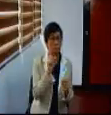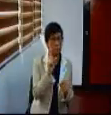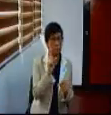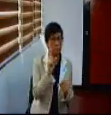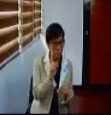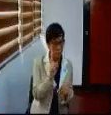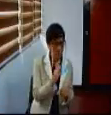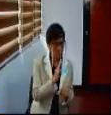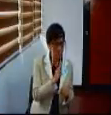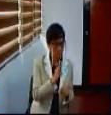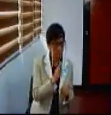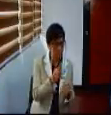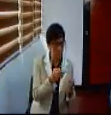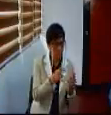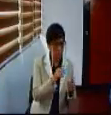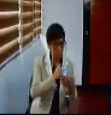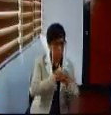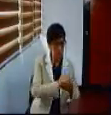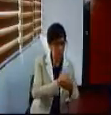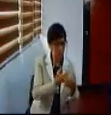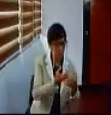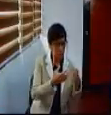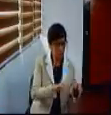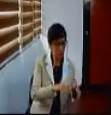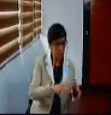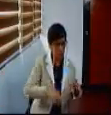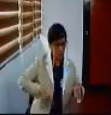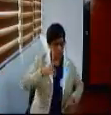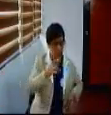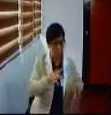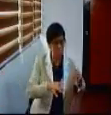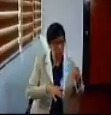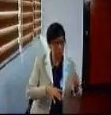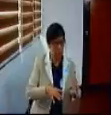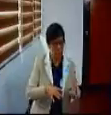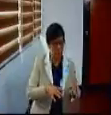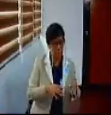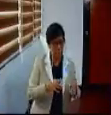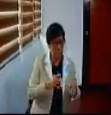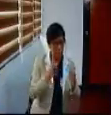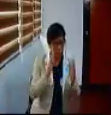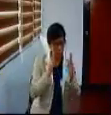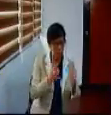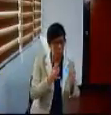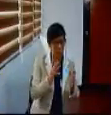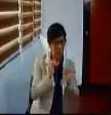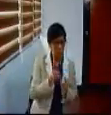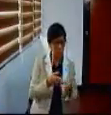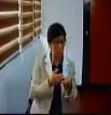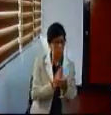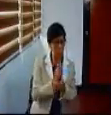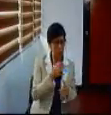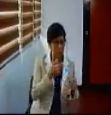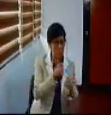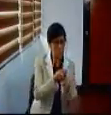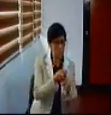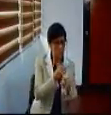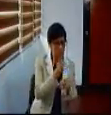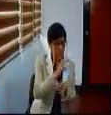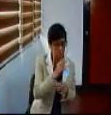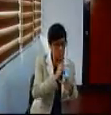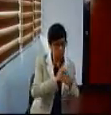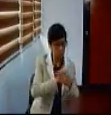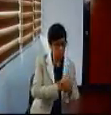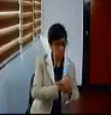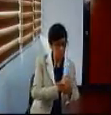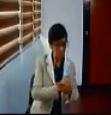should be held or avoid causing or contributing to adverse human rights impacts, and yes, should seek to prevent or mitigate